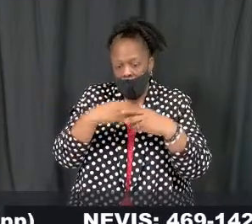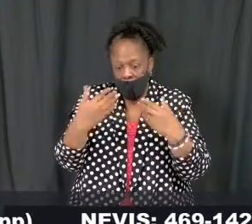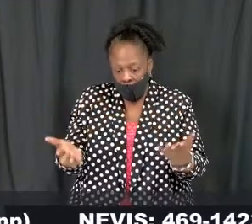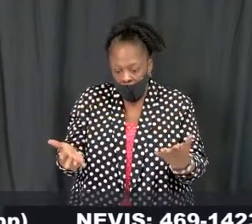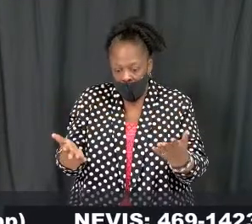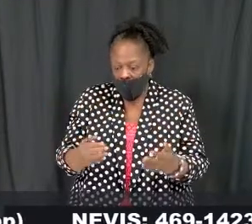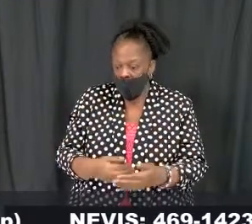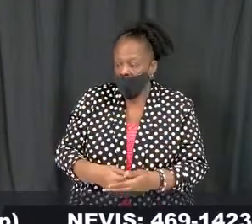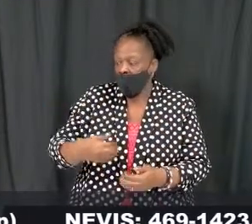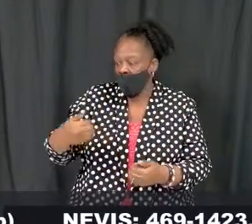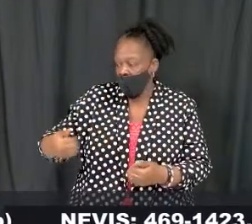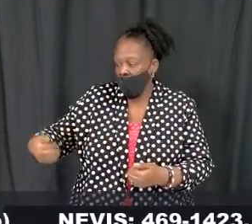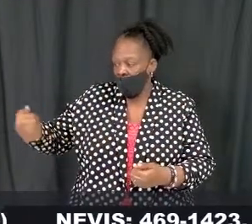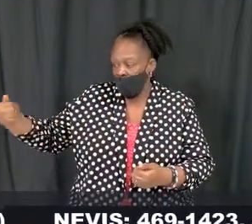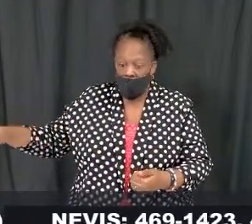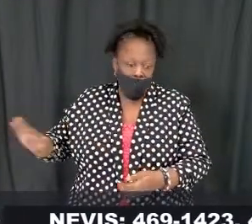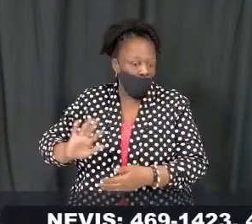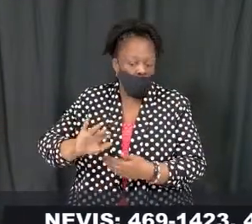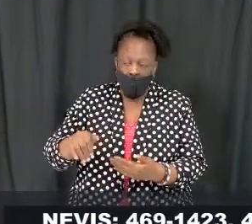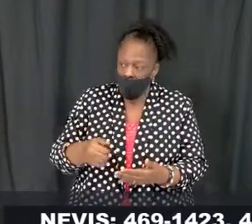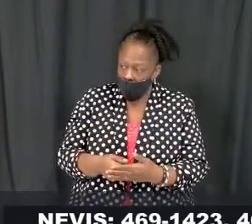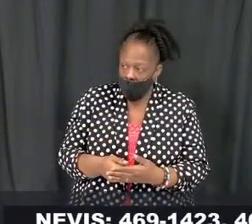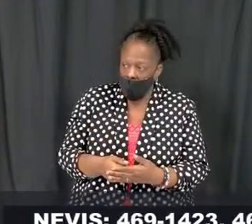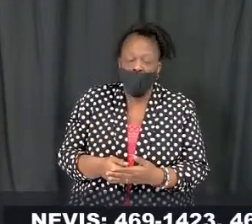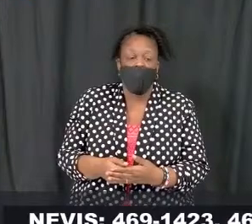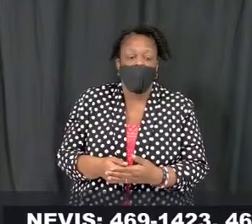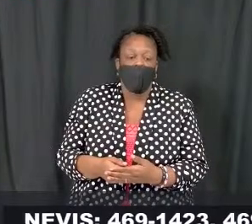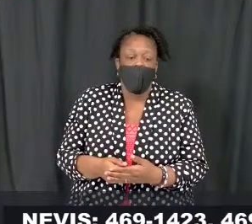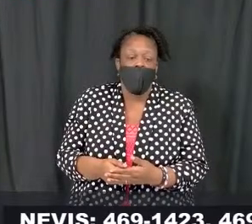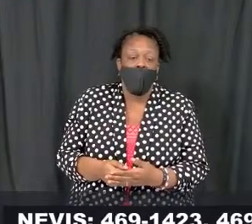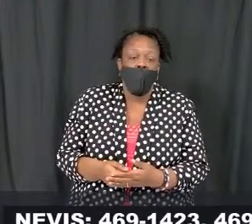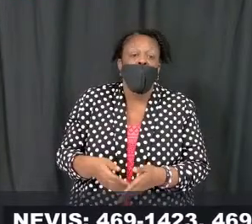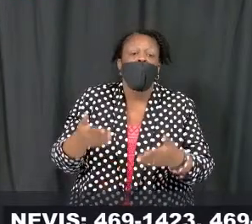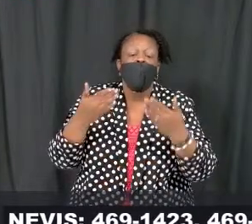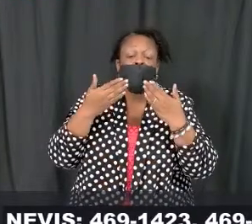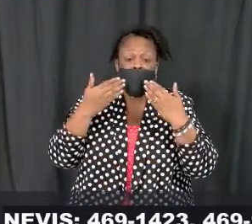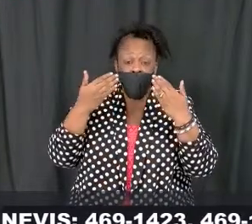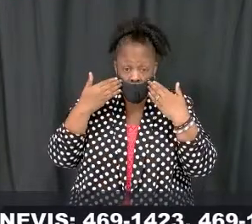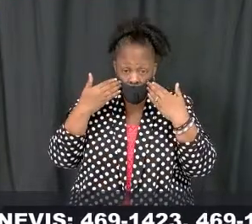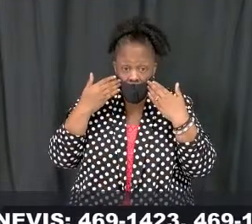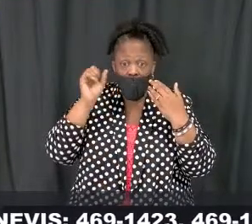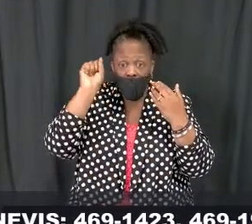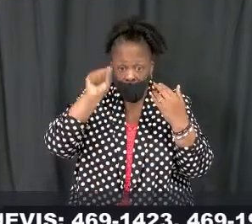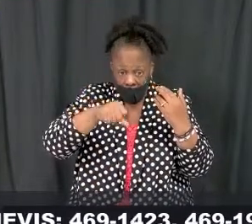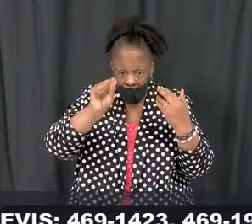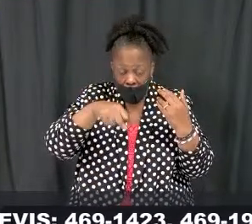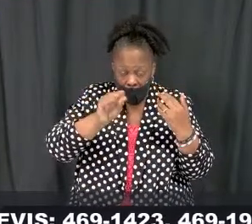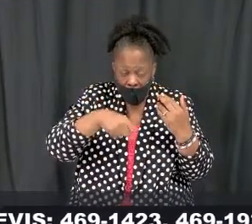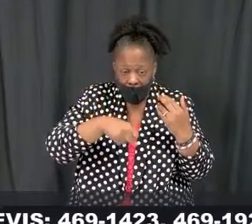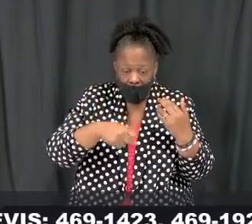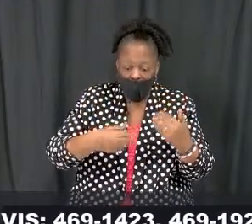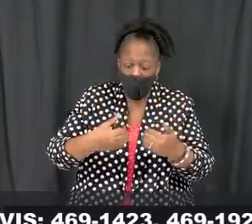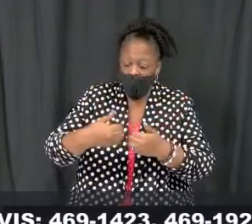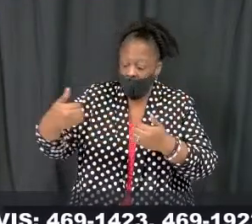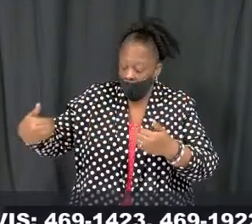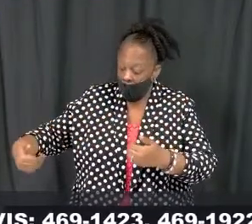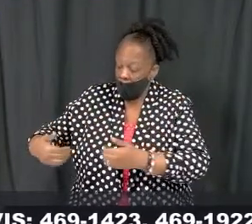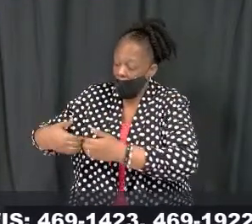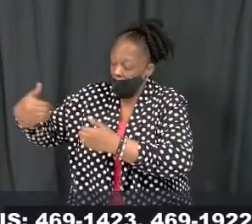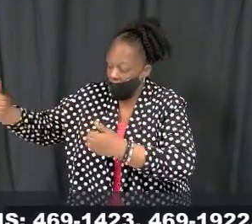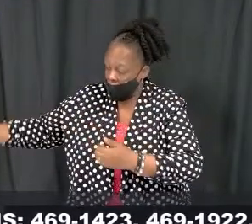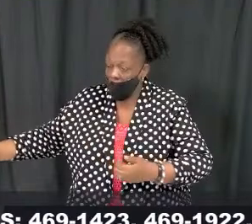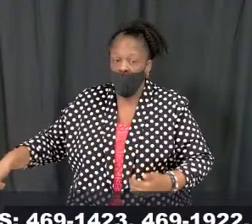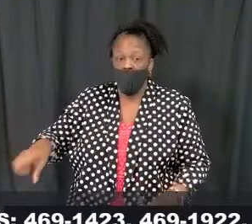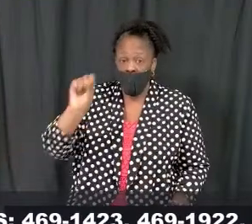and Control Act. These are the wearing of masks in public, maintaining physical distance of 6